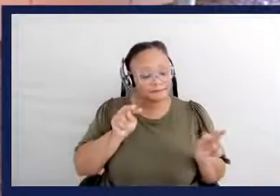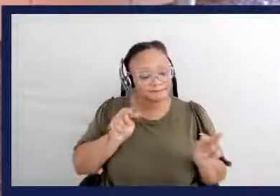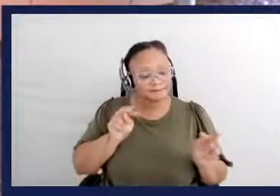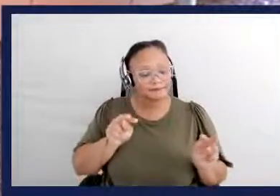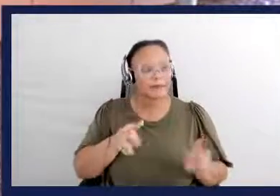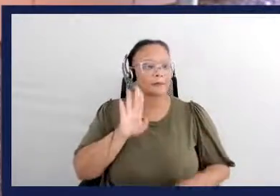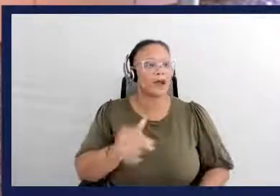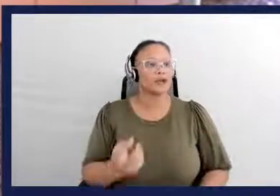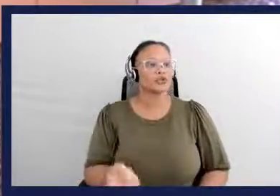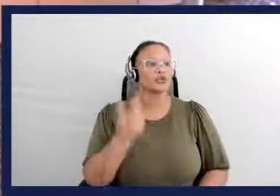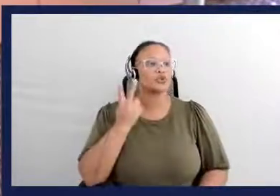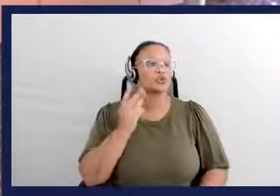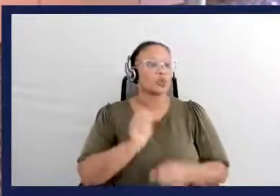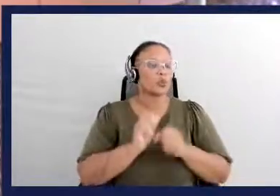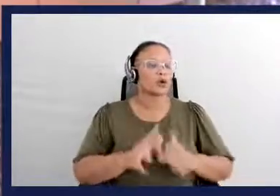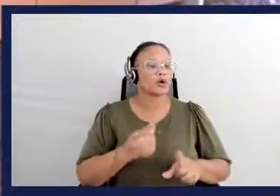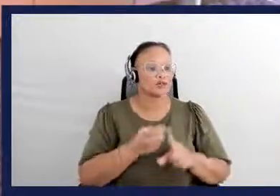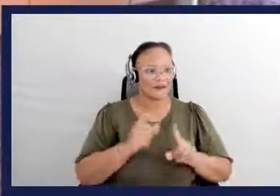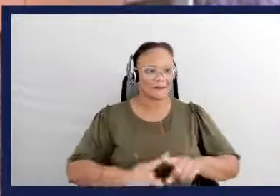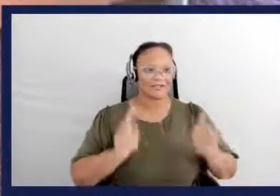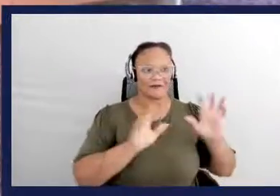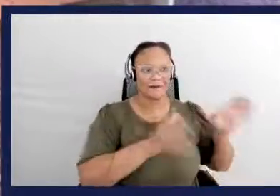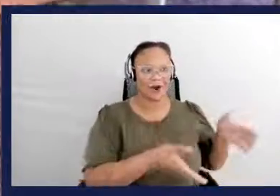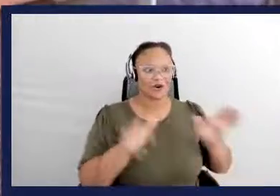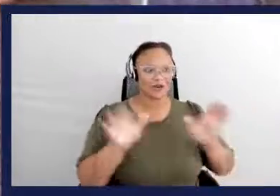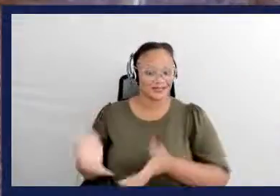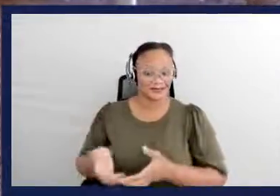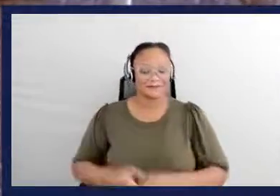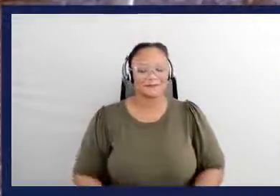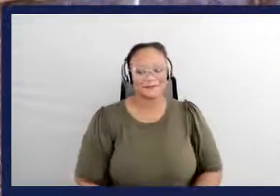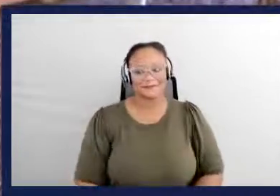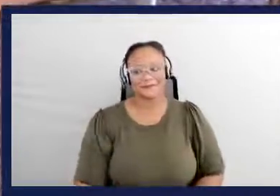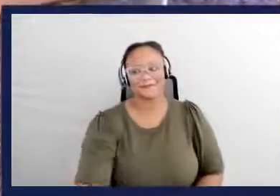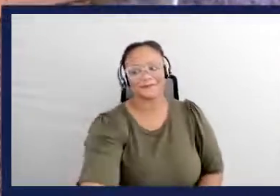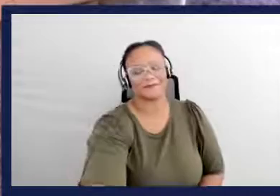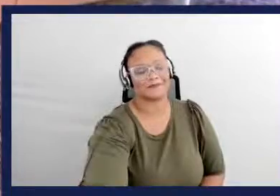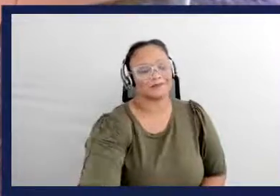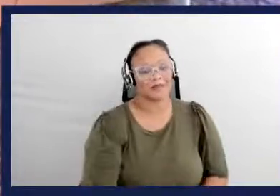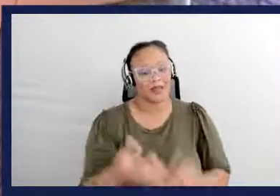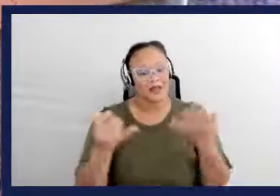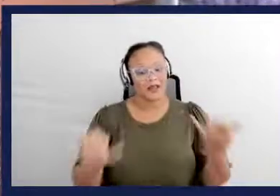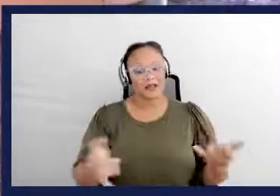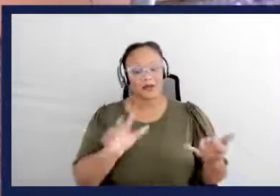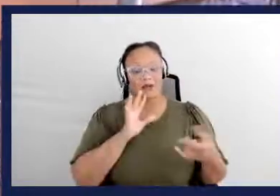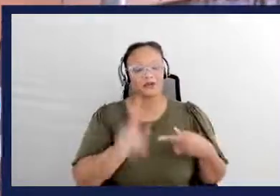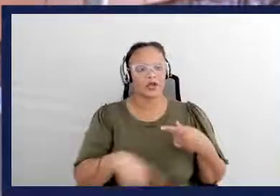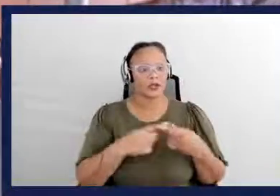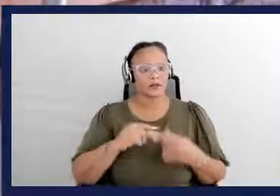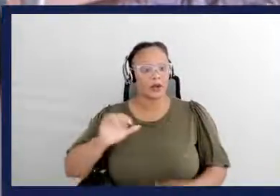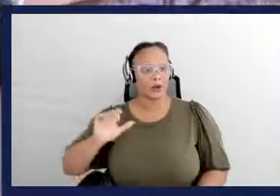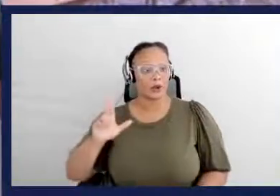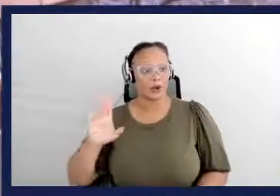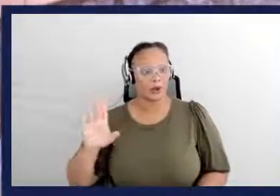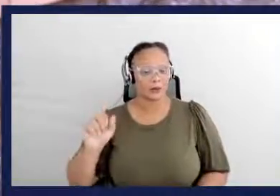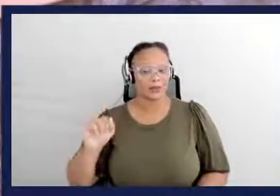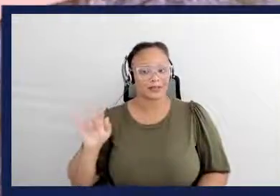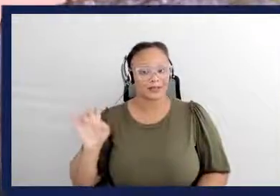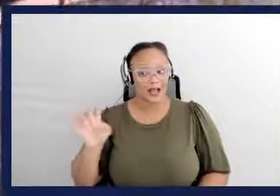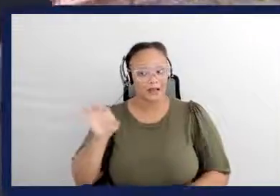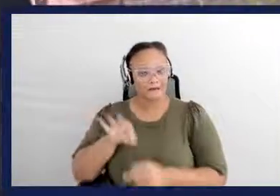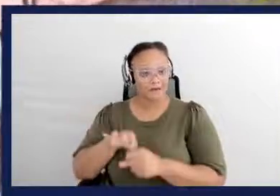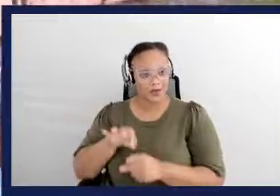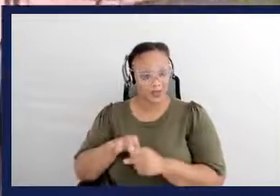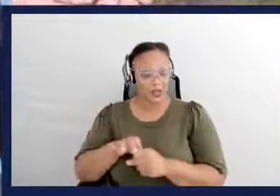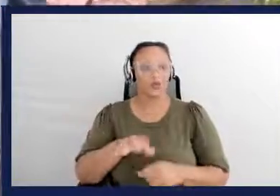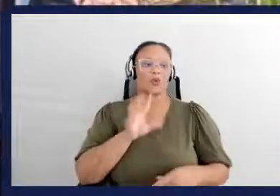of different parties. Okay, now that we've talked about curbside voting, we've talked about other options for in-person voting, and